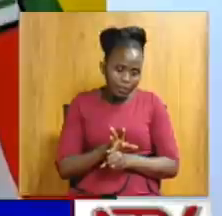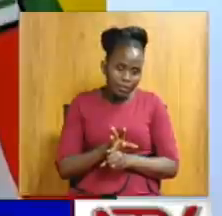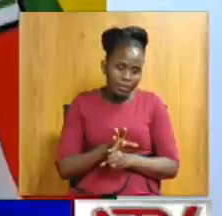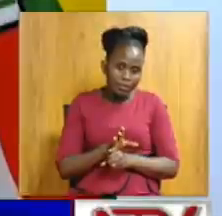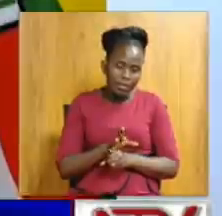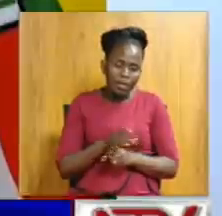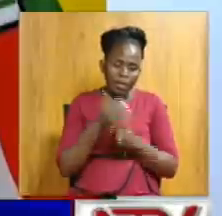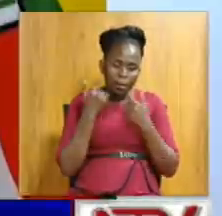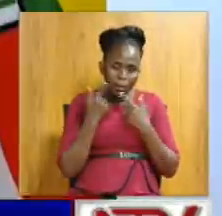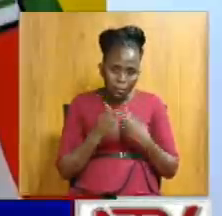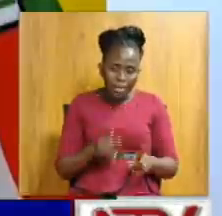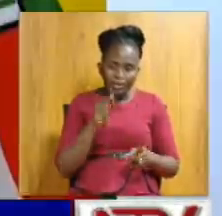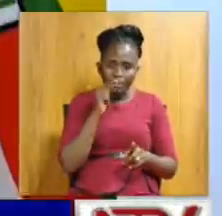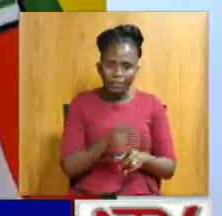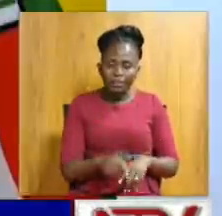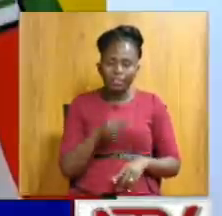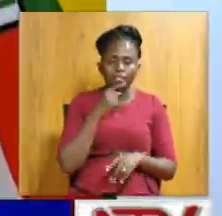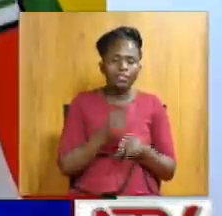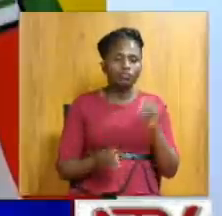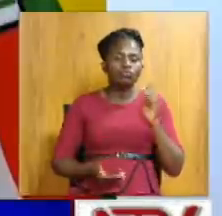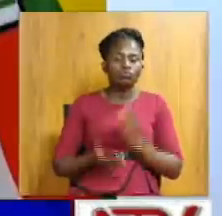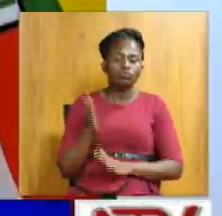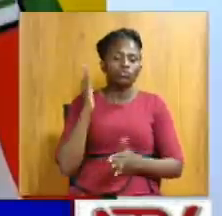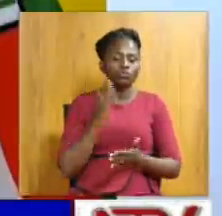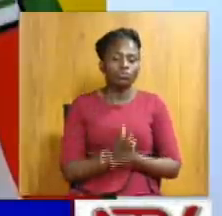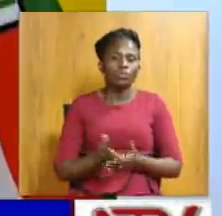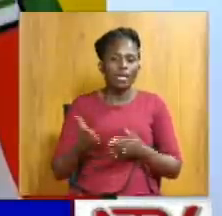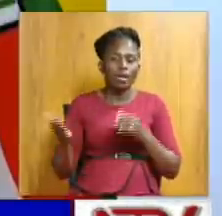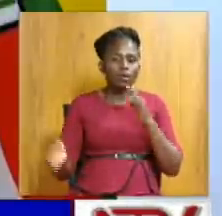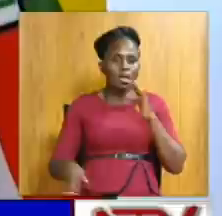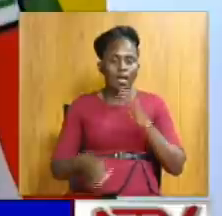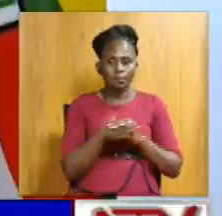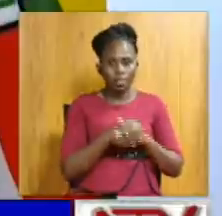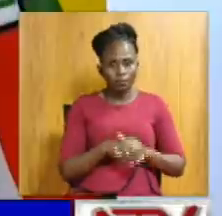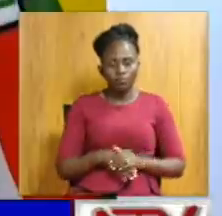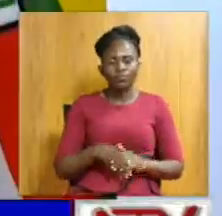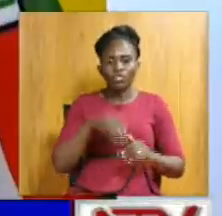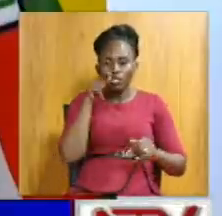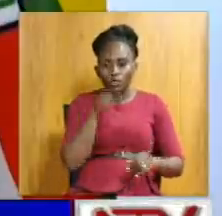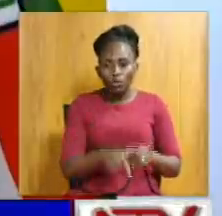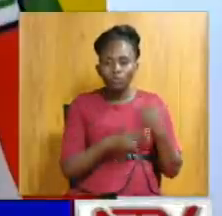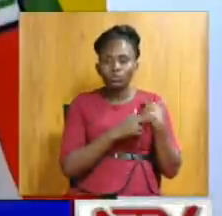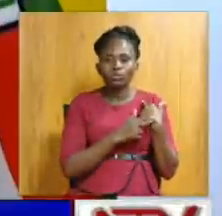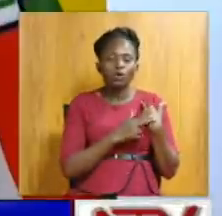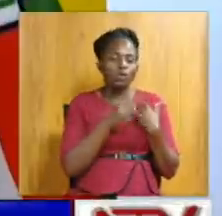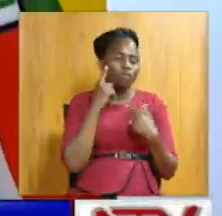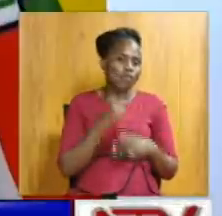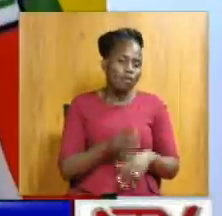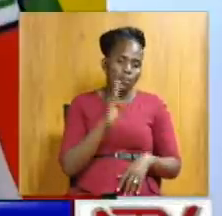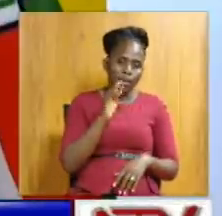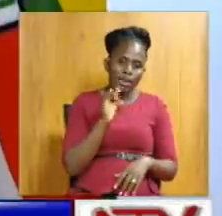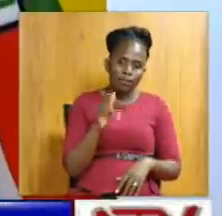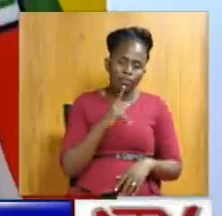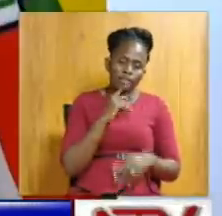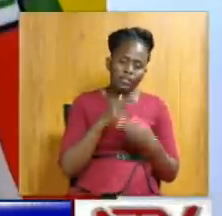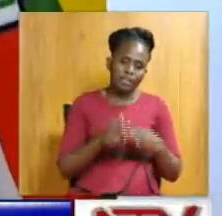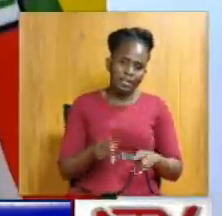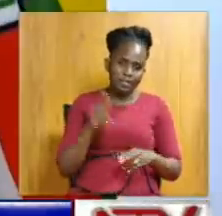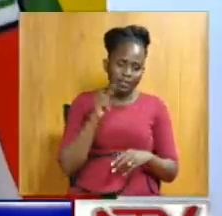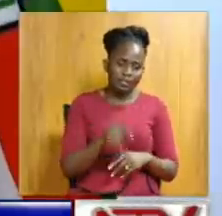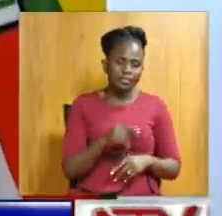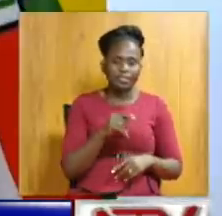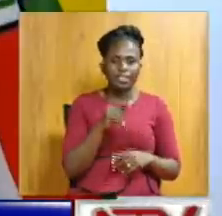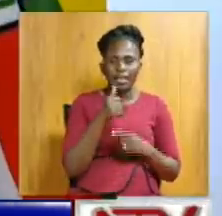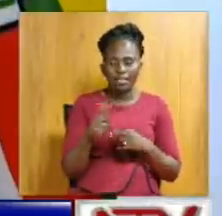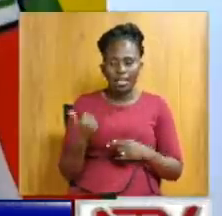The opportunistic opposition will be wiped out. Those concerned with ballot stuffing, etc., why do they